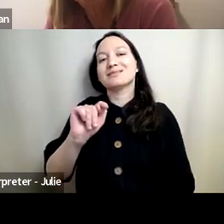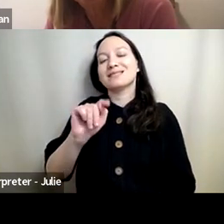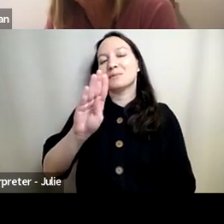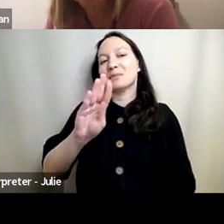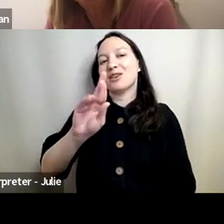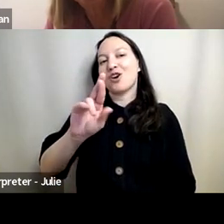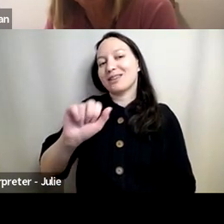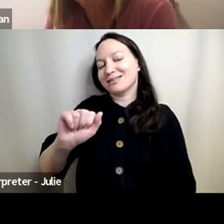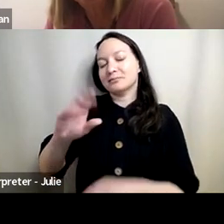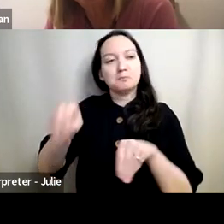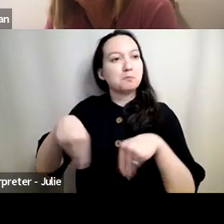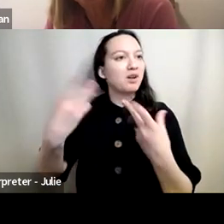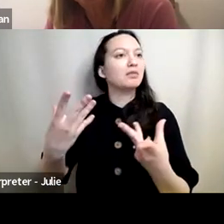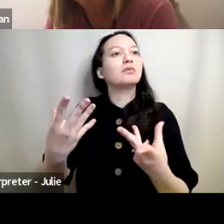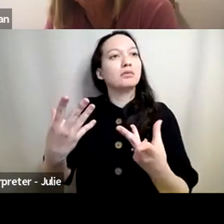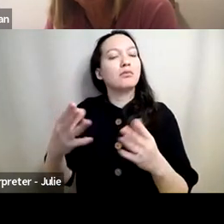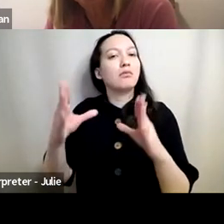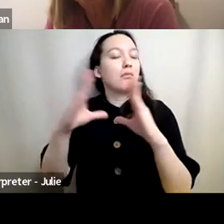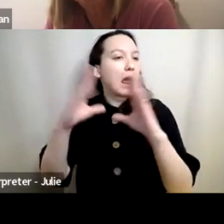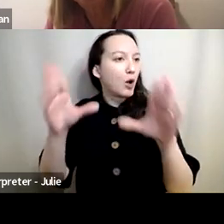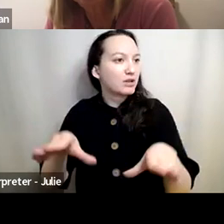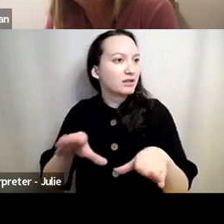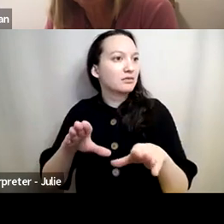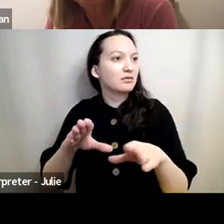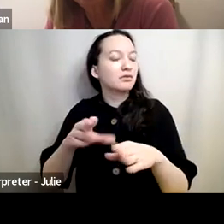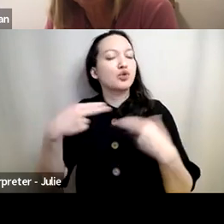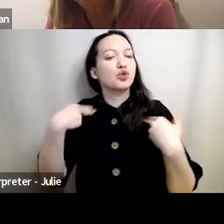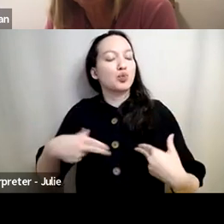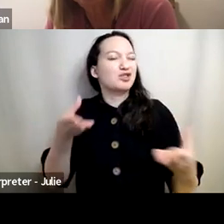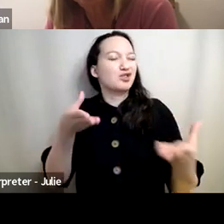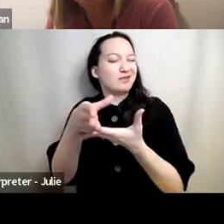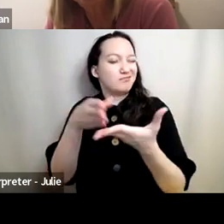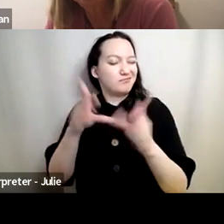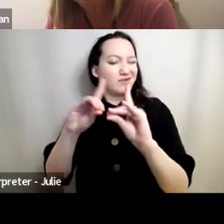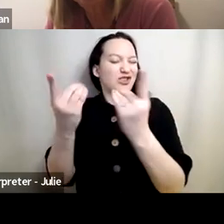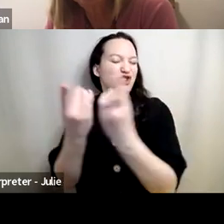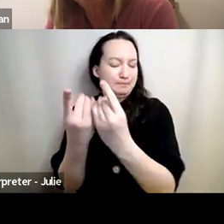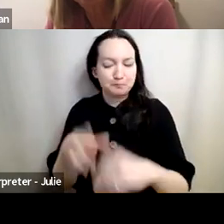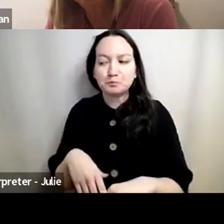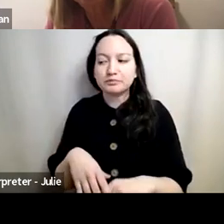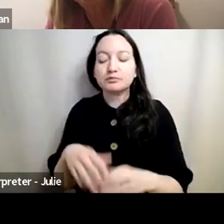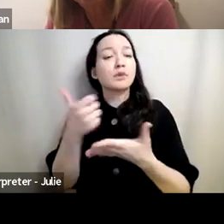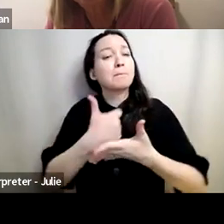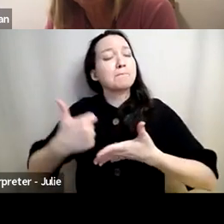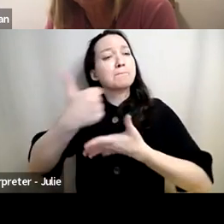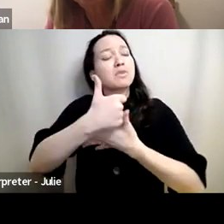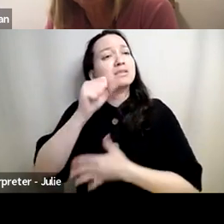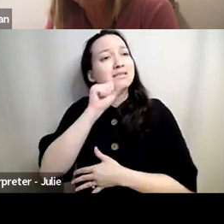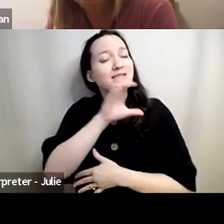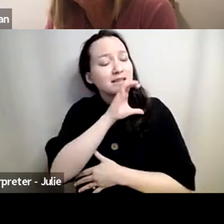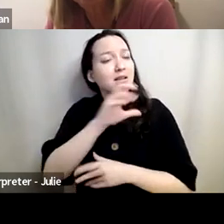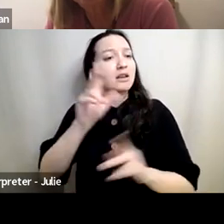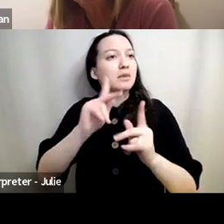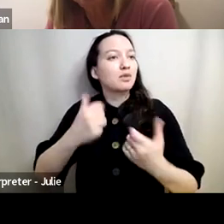program is administered by the housing unit within the Housing and Human Services Division. And it's prioritized for seniors and persons living